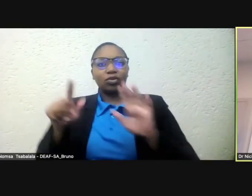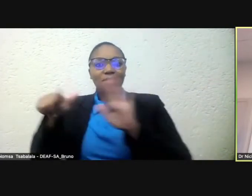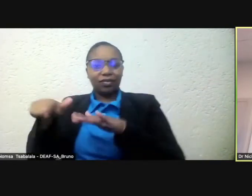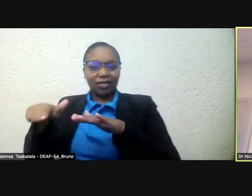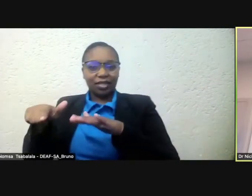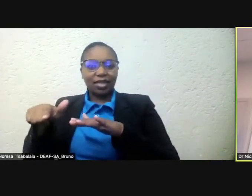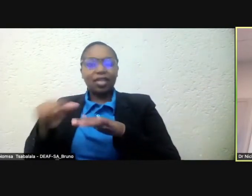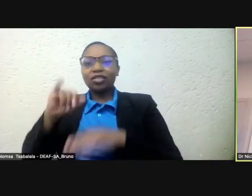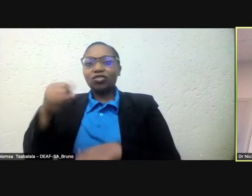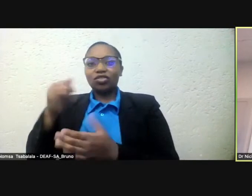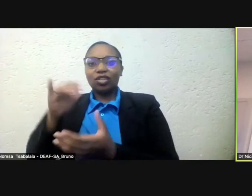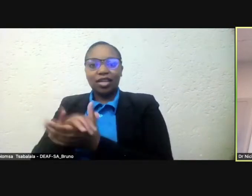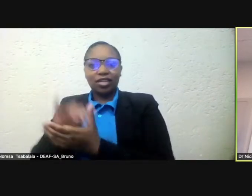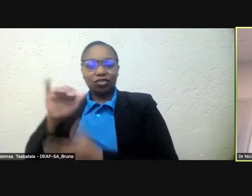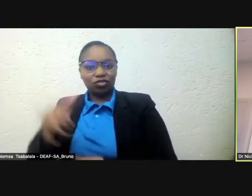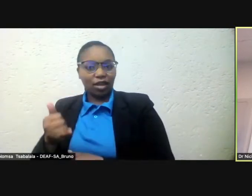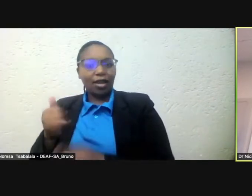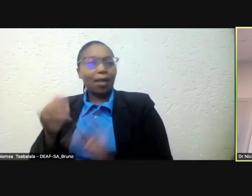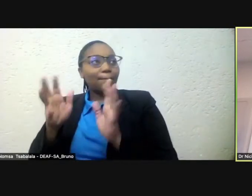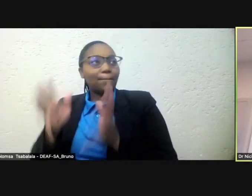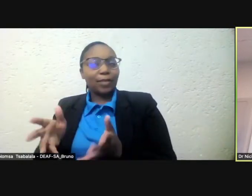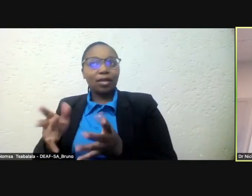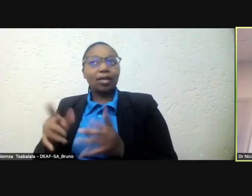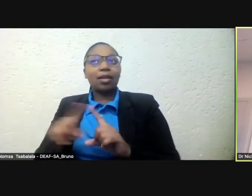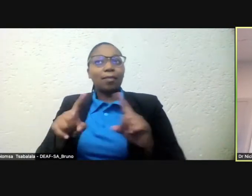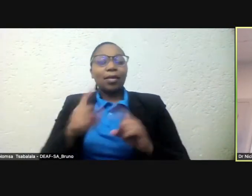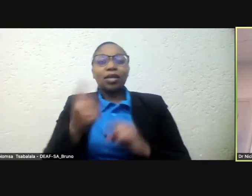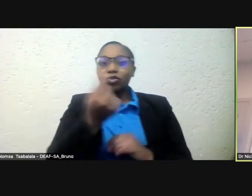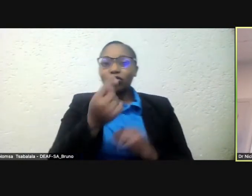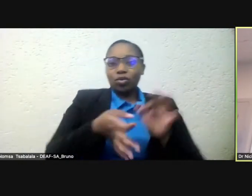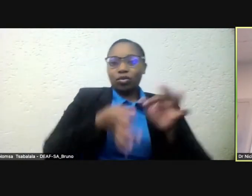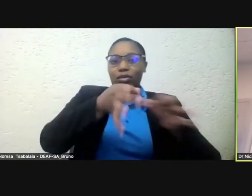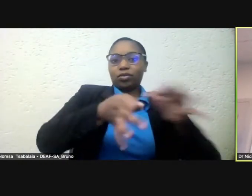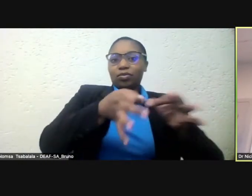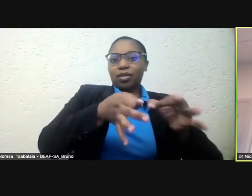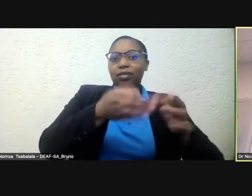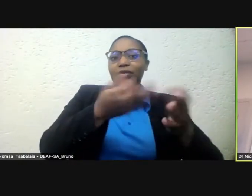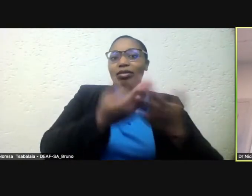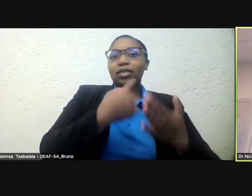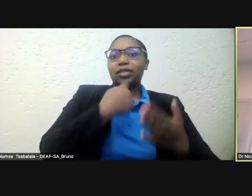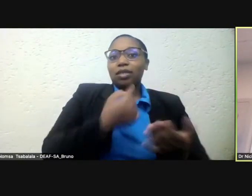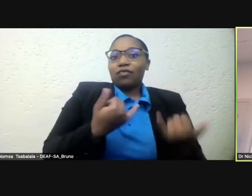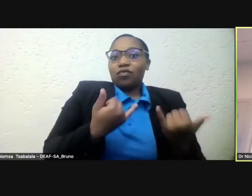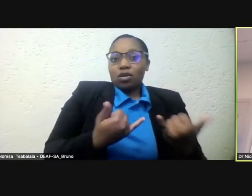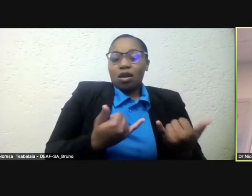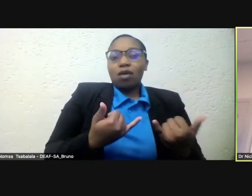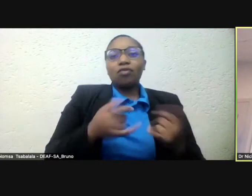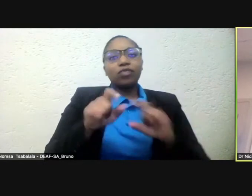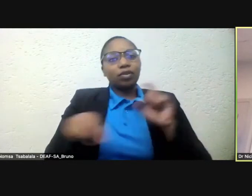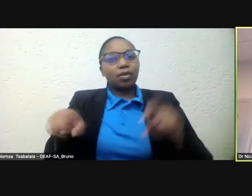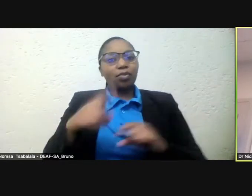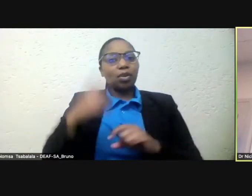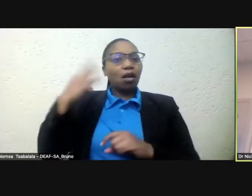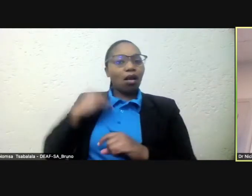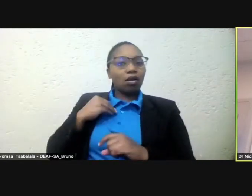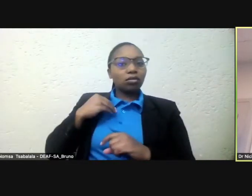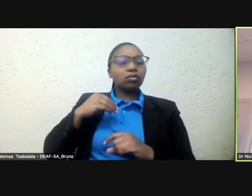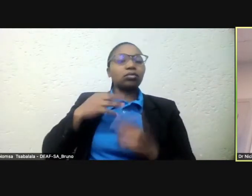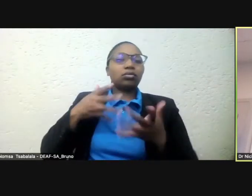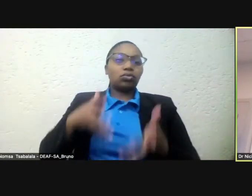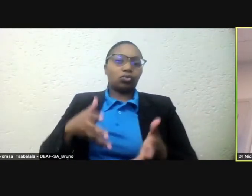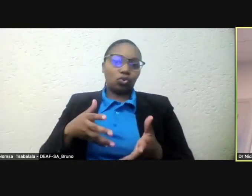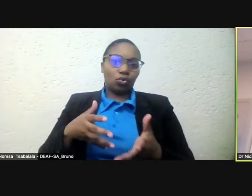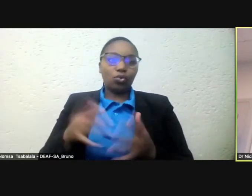under the age of 18. But that's the only explanation I can think of. And if the people who are asking the question would like to